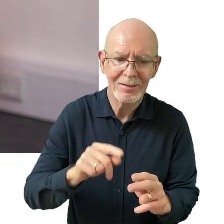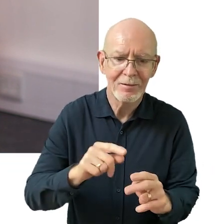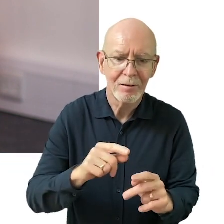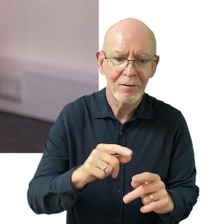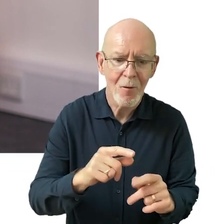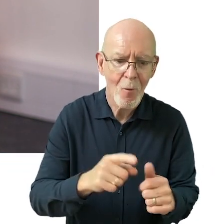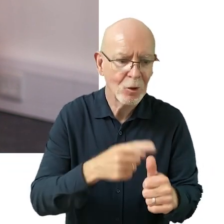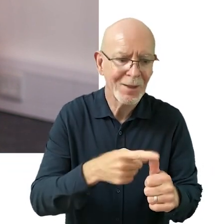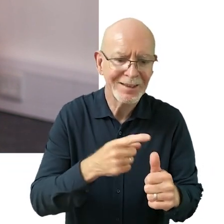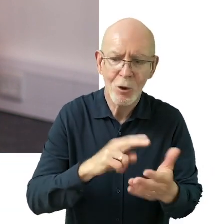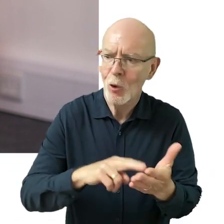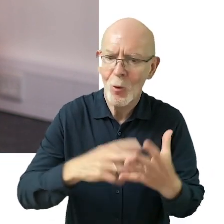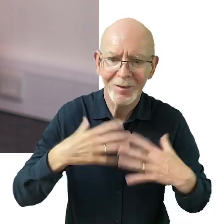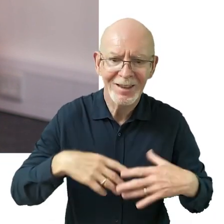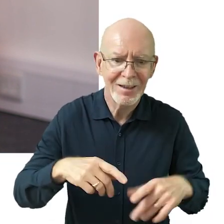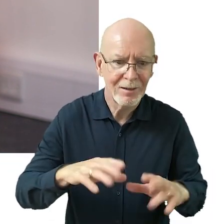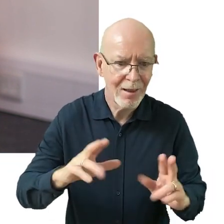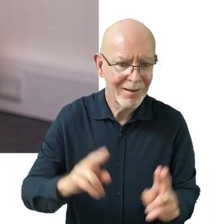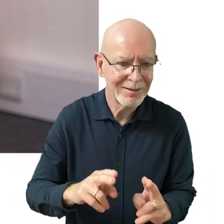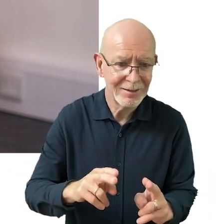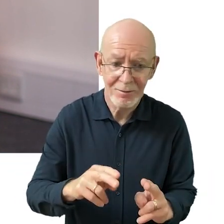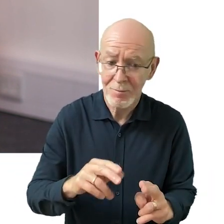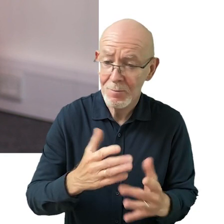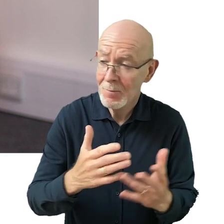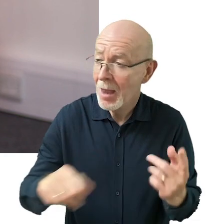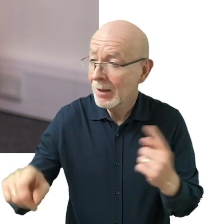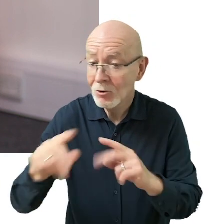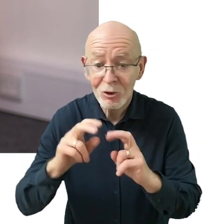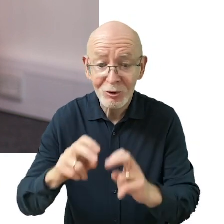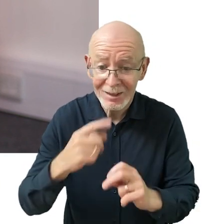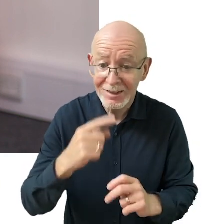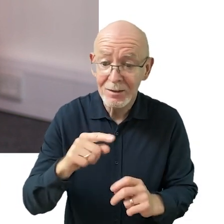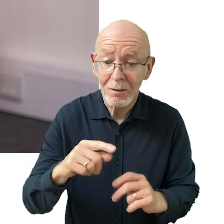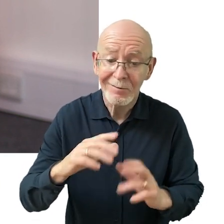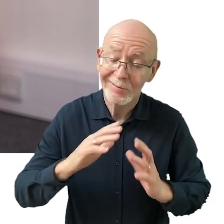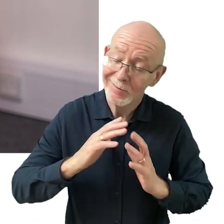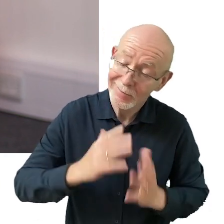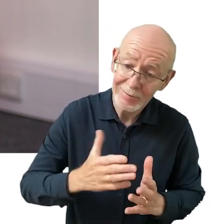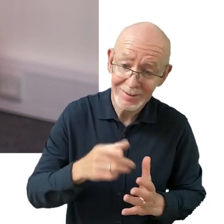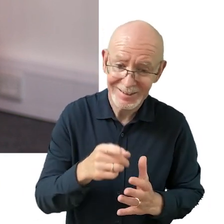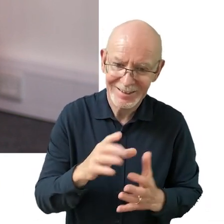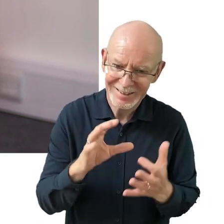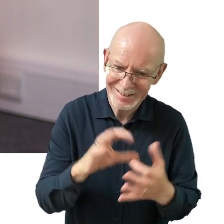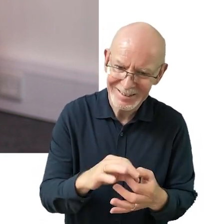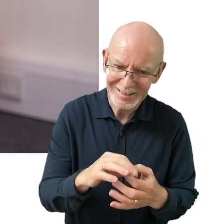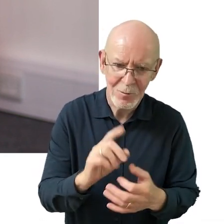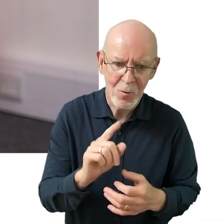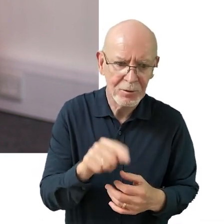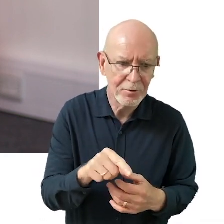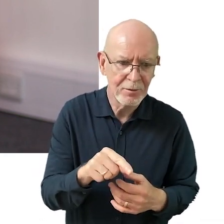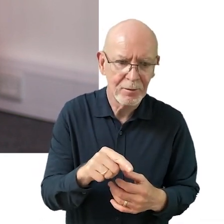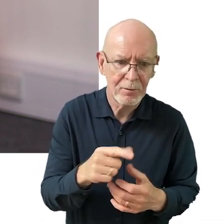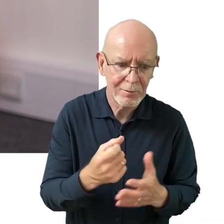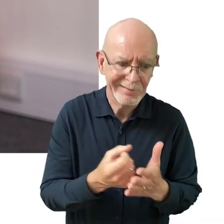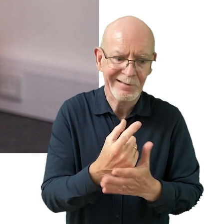the autonomic nervous system. Many researchers believe that fatigue is the persistence of